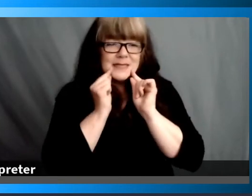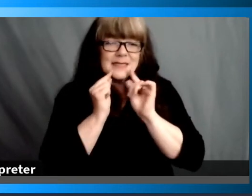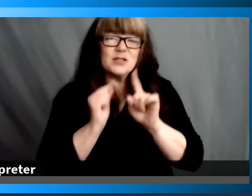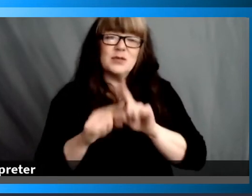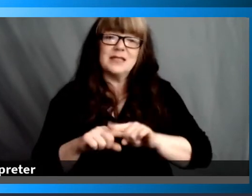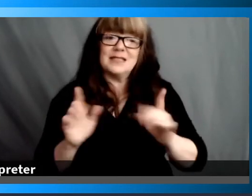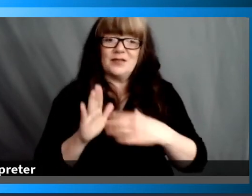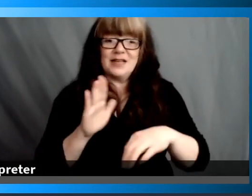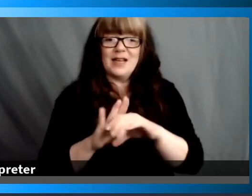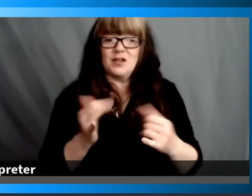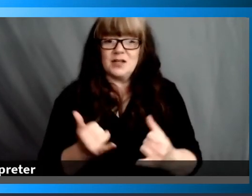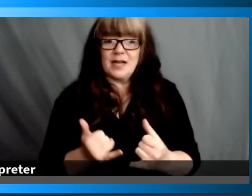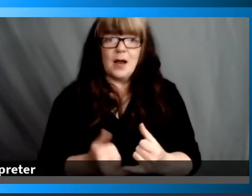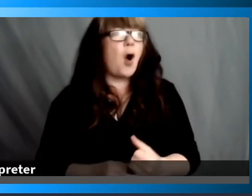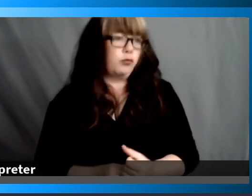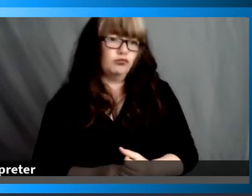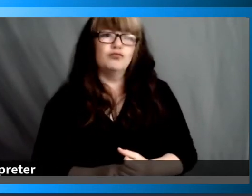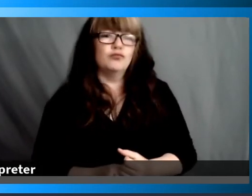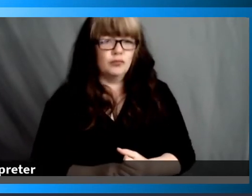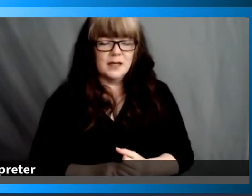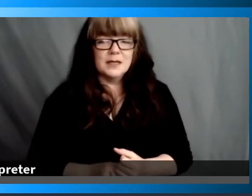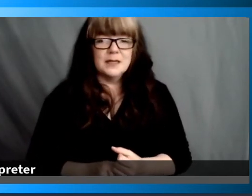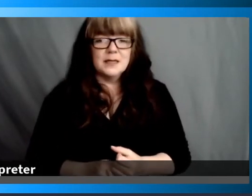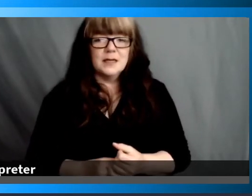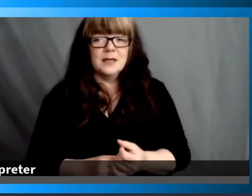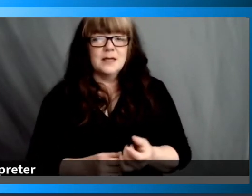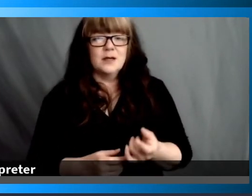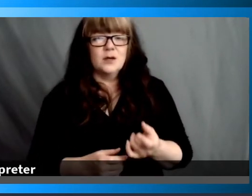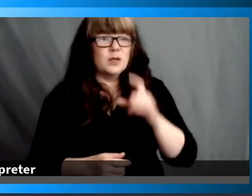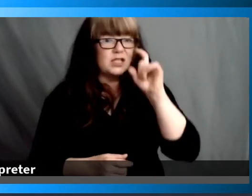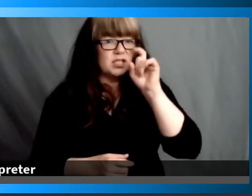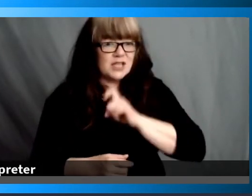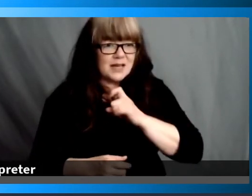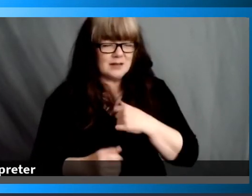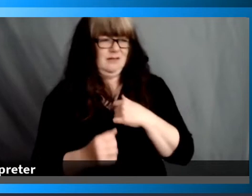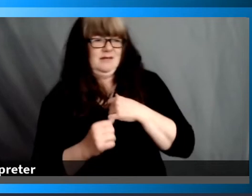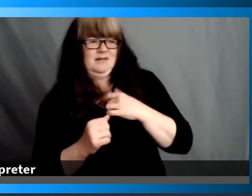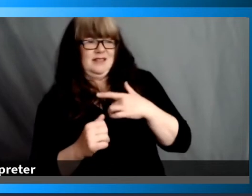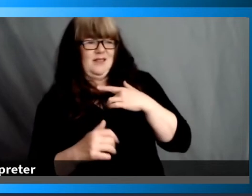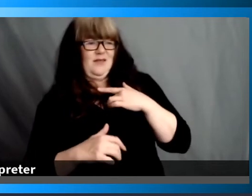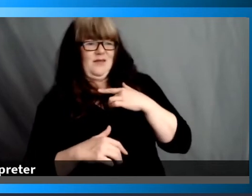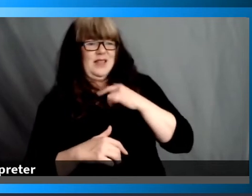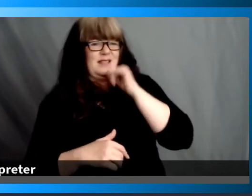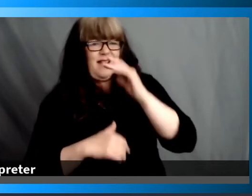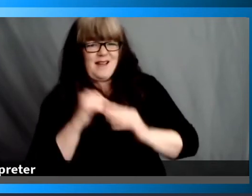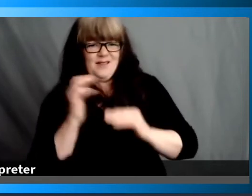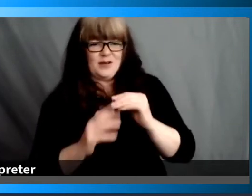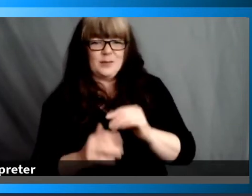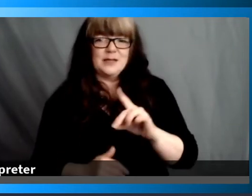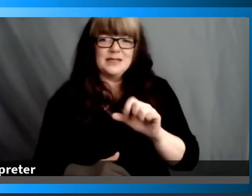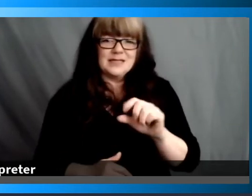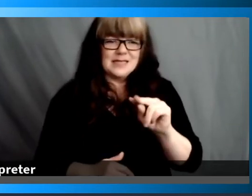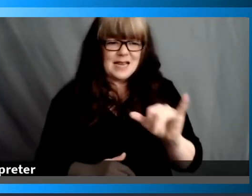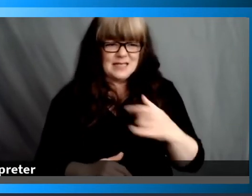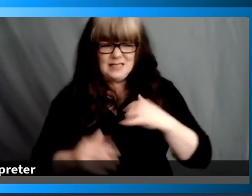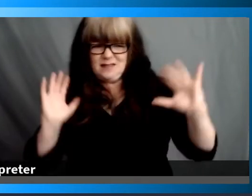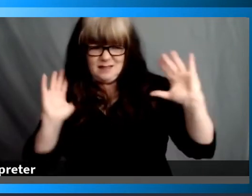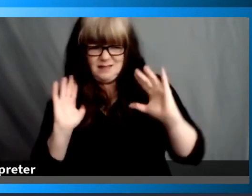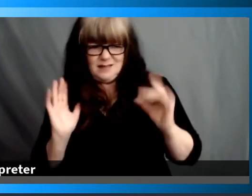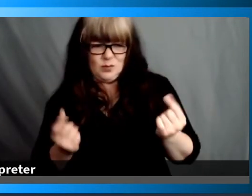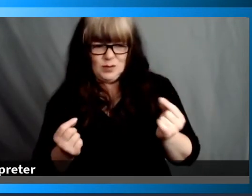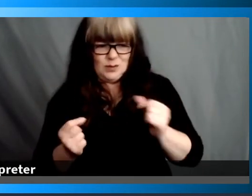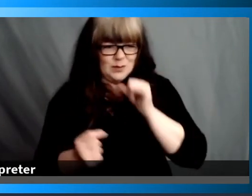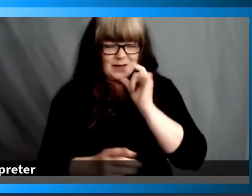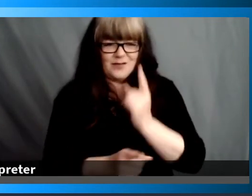this point. Wholly separate. When he changes his mustache off, we're all so uncomfortable. Like Danny, most of all, is like, what are you doing? This is not